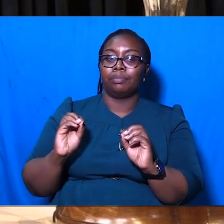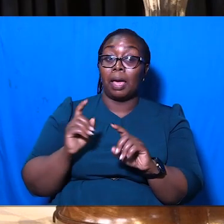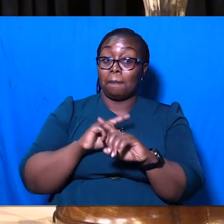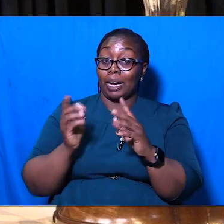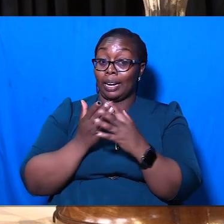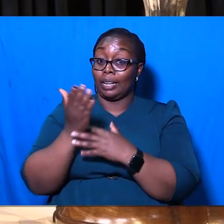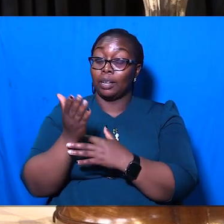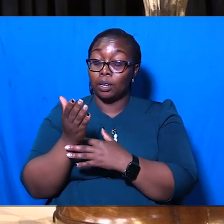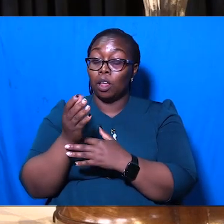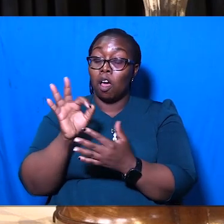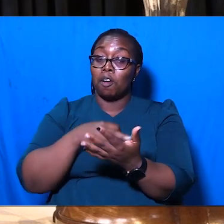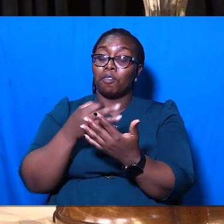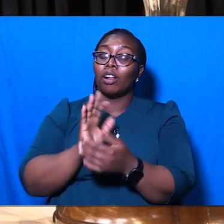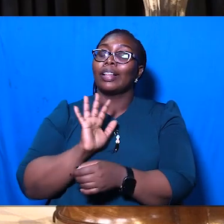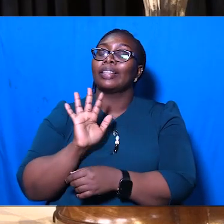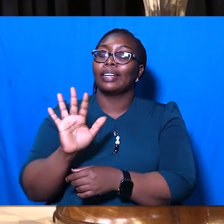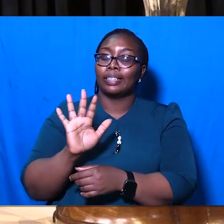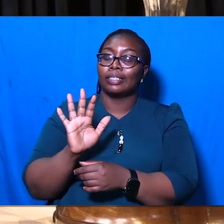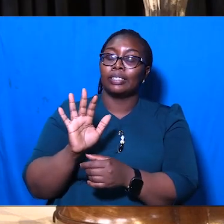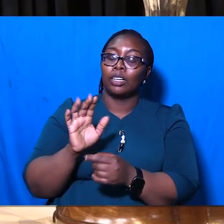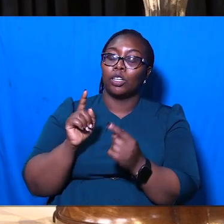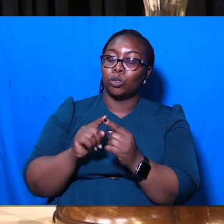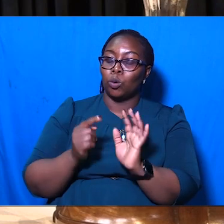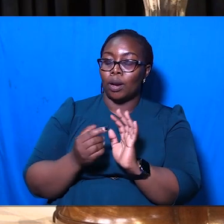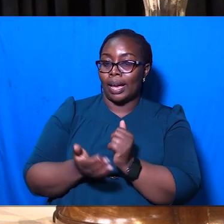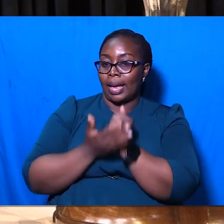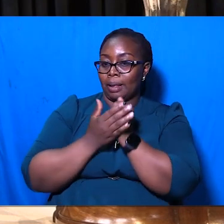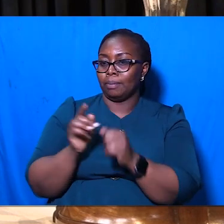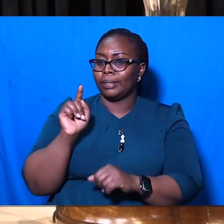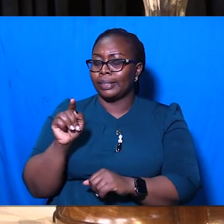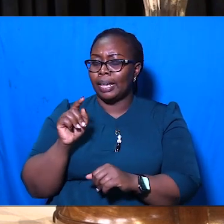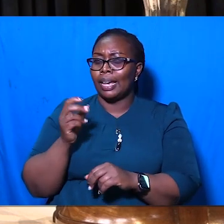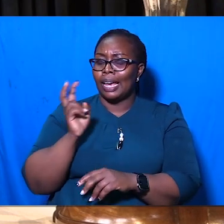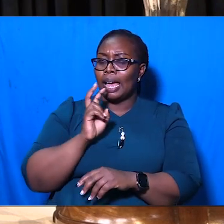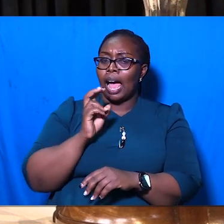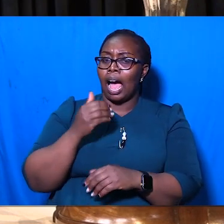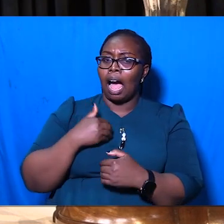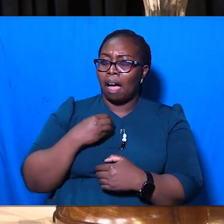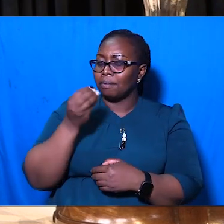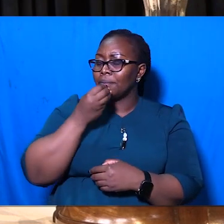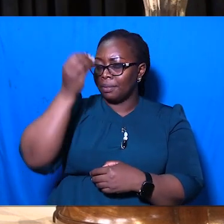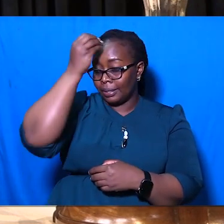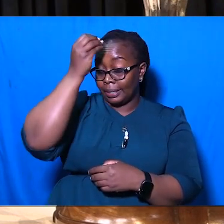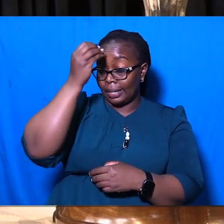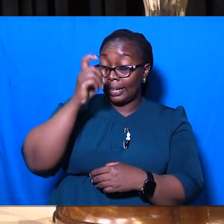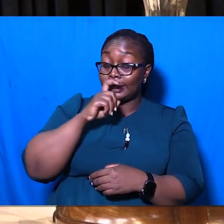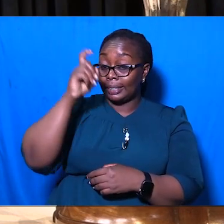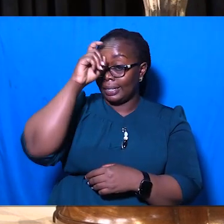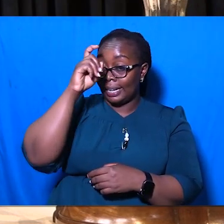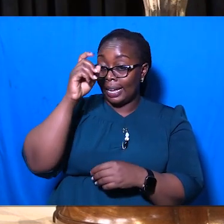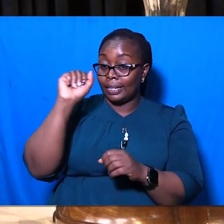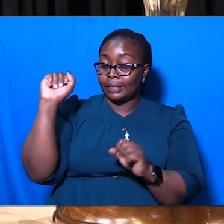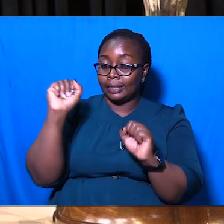But through their fall, to provoke them to jealousy, salvation has come to the